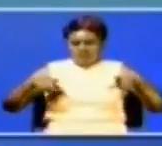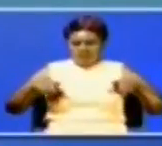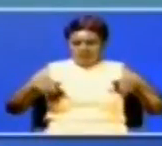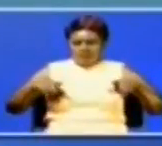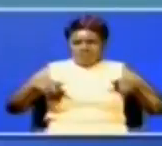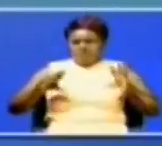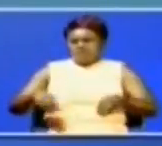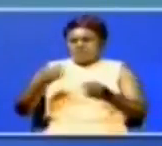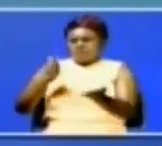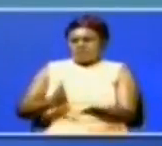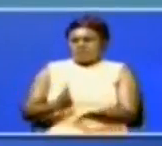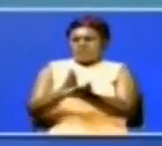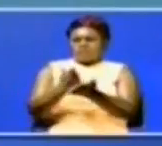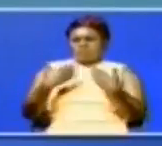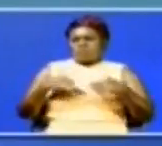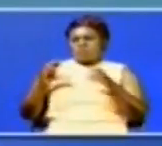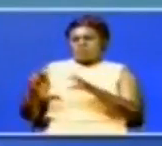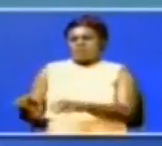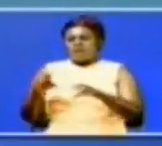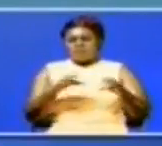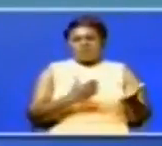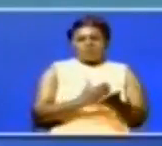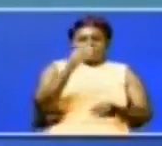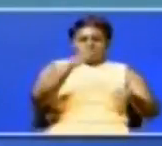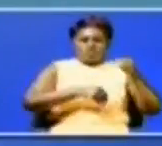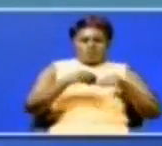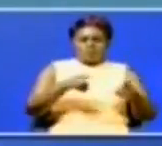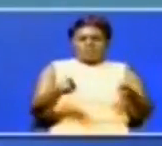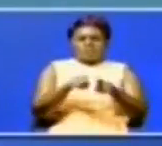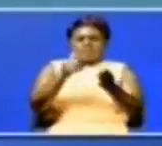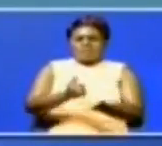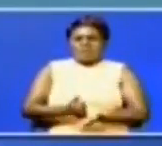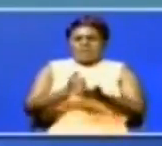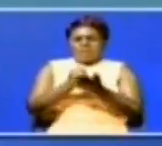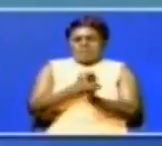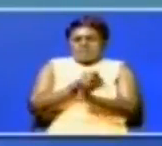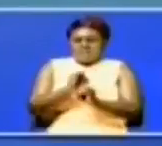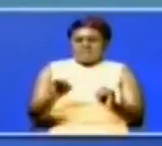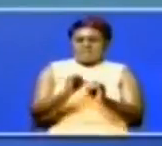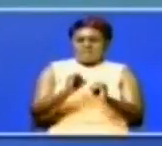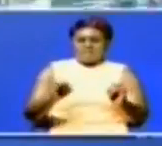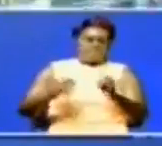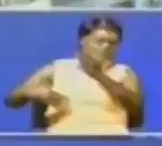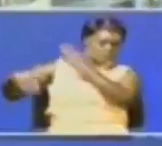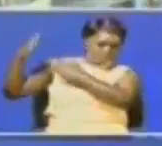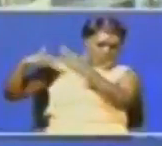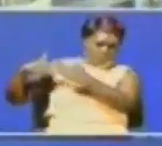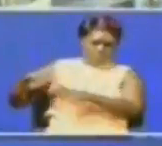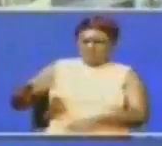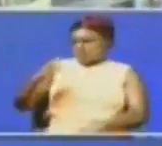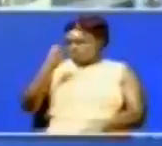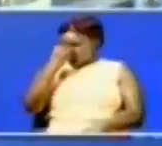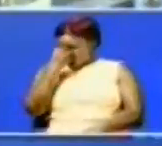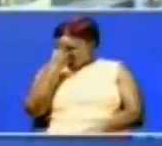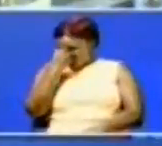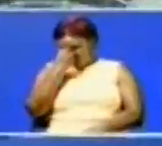who have suffered immensely on account of corruption, while enabling us to clean up our pasts. Deputy President